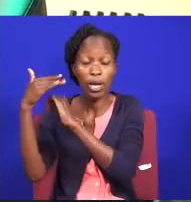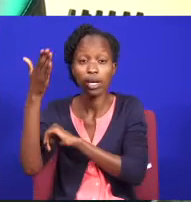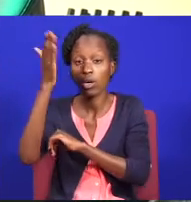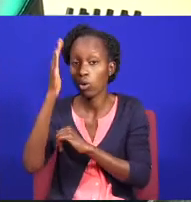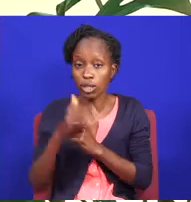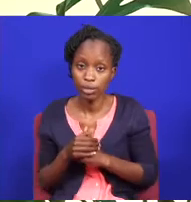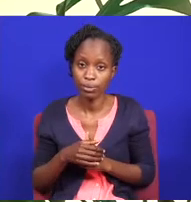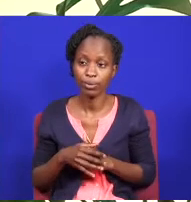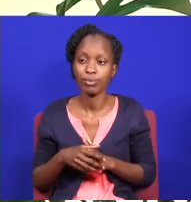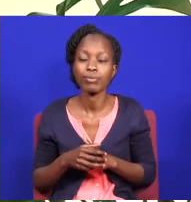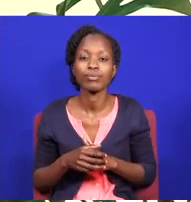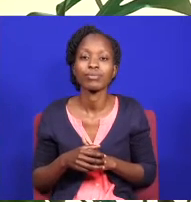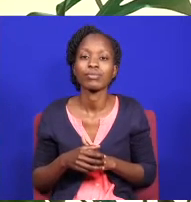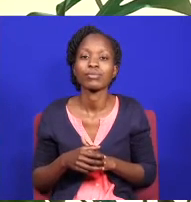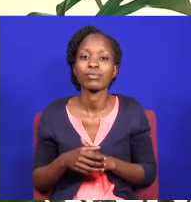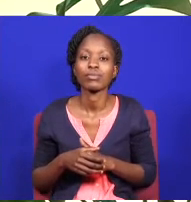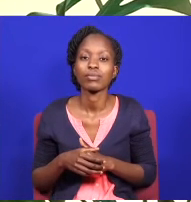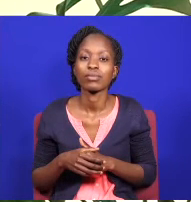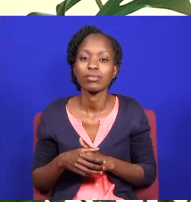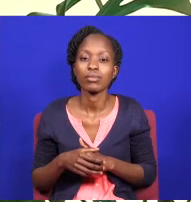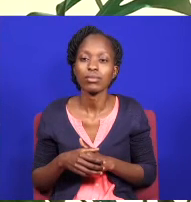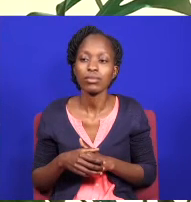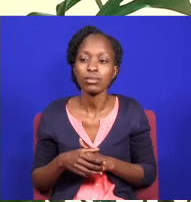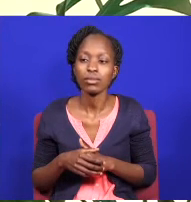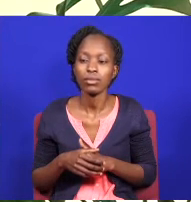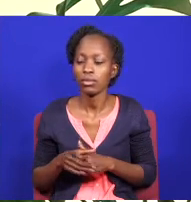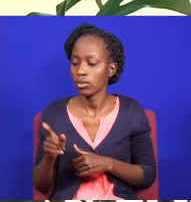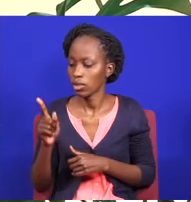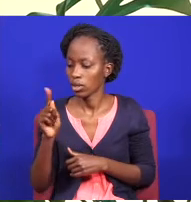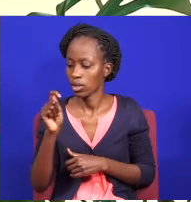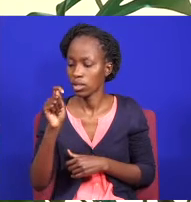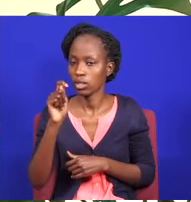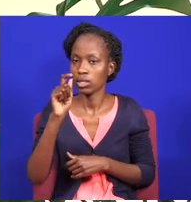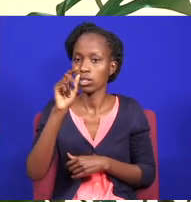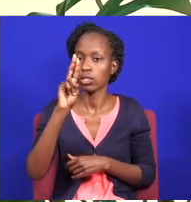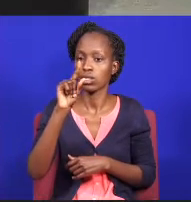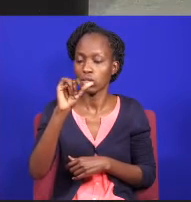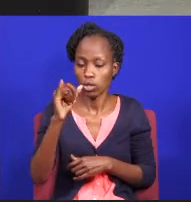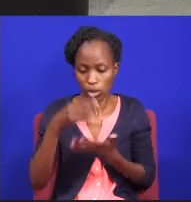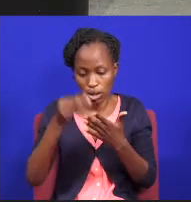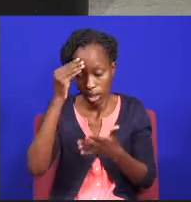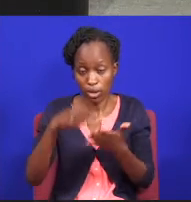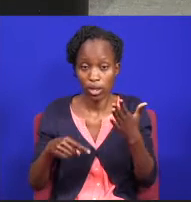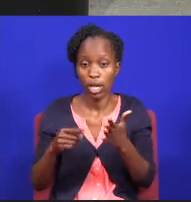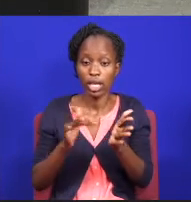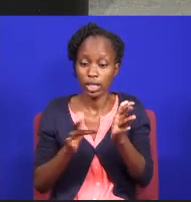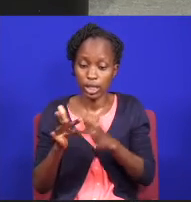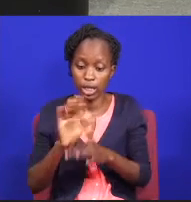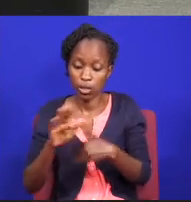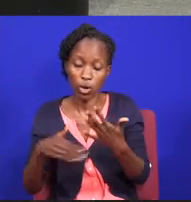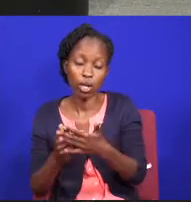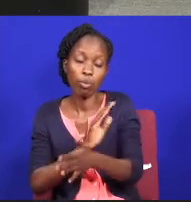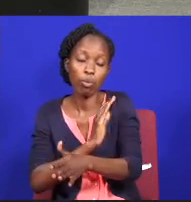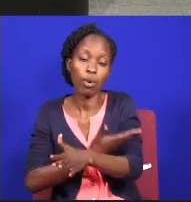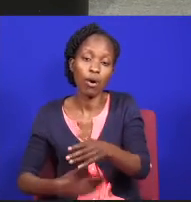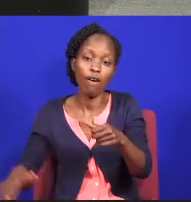we should be obedient to God. Tugi, what do we learn? That Jesus is all powerful. That Jesus is